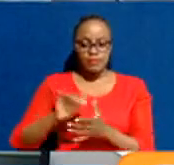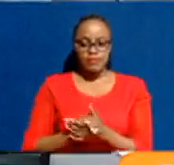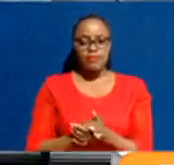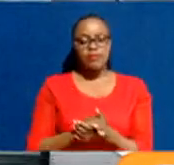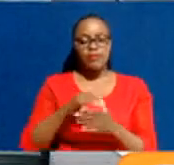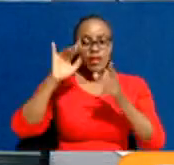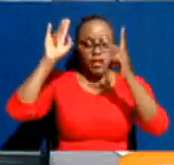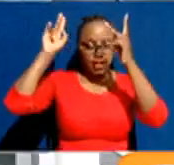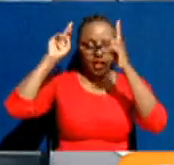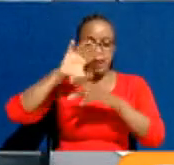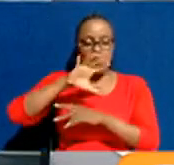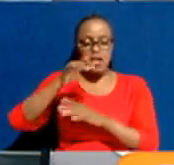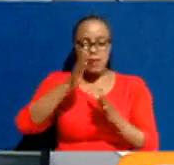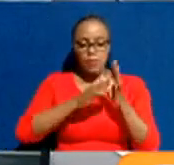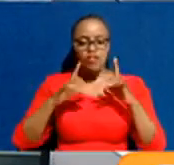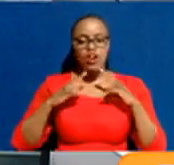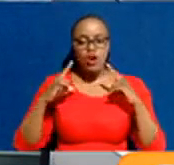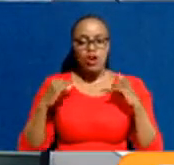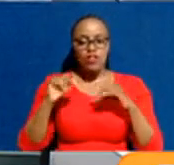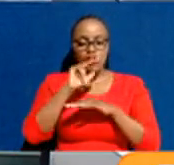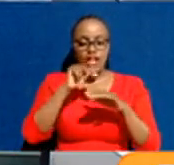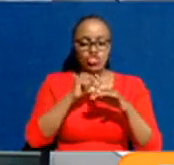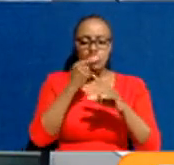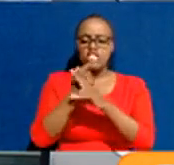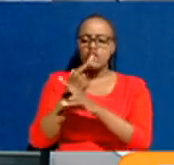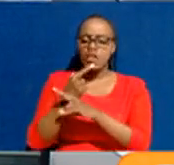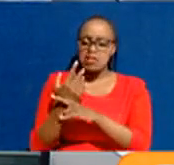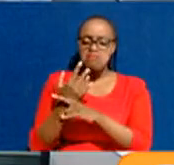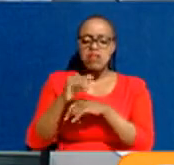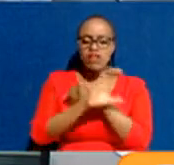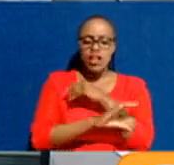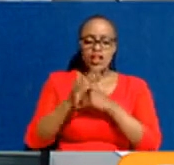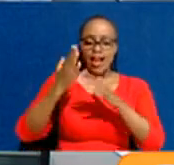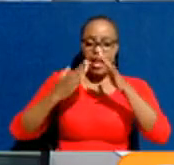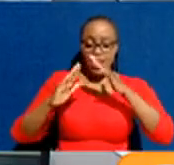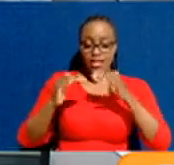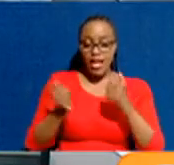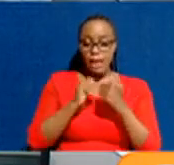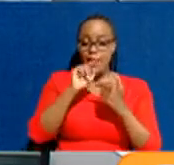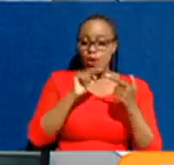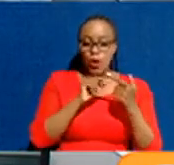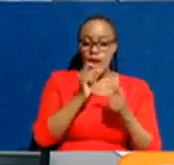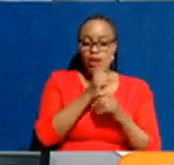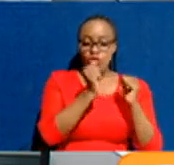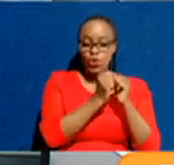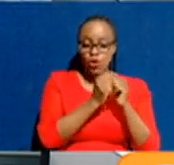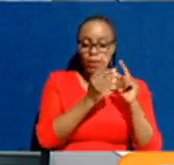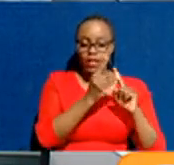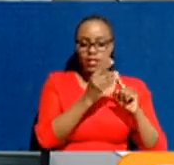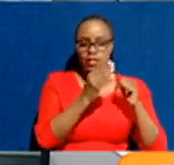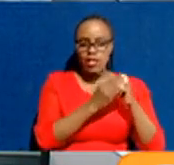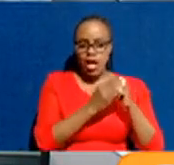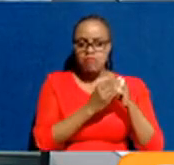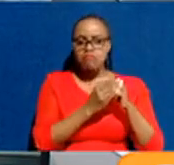Kakamega County is preparing to host the National Inter-Counties Karate Championships slated from October 7th to 9th this year at